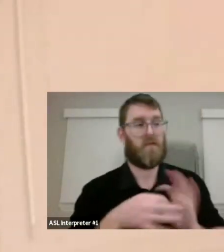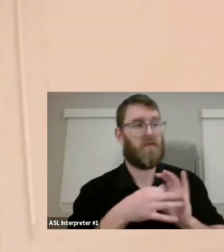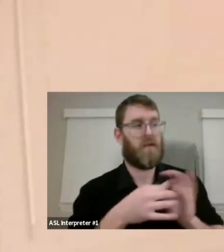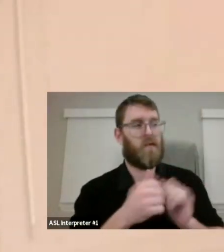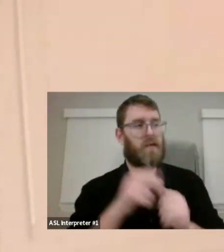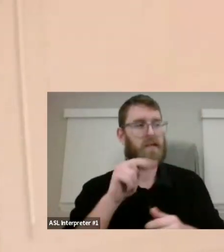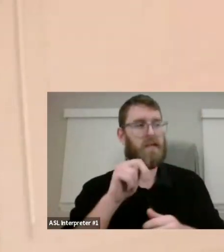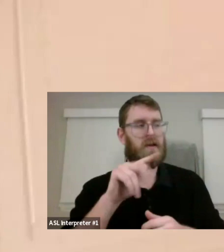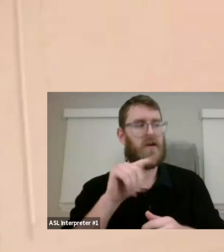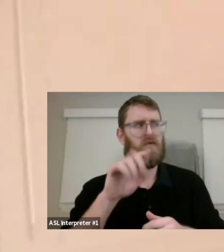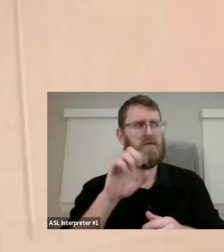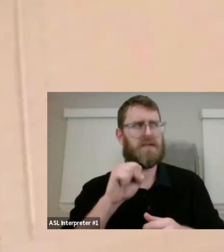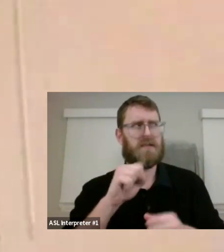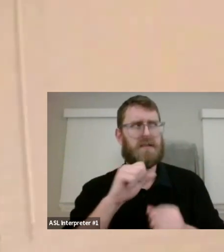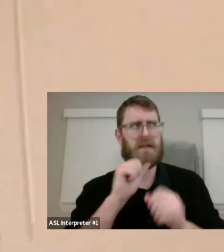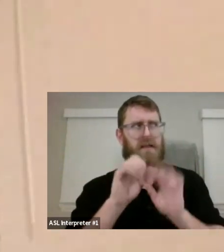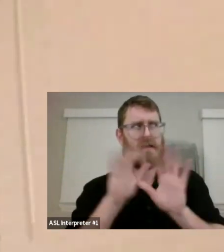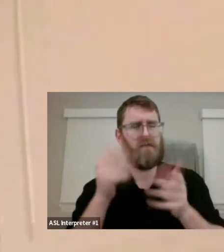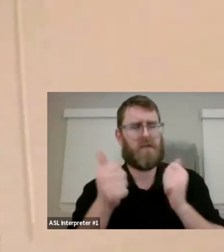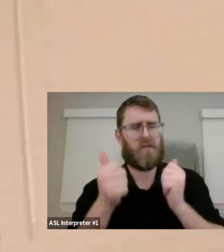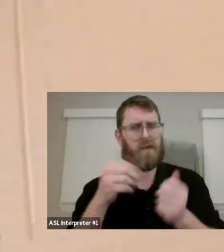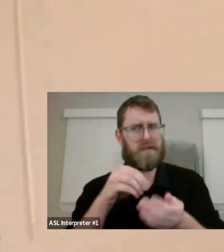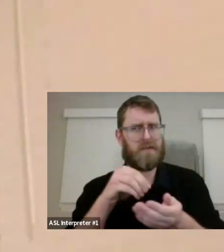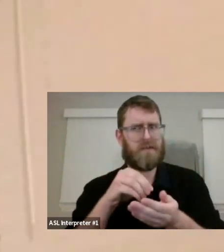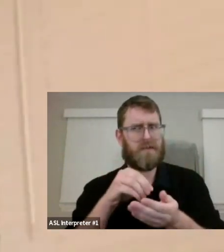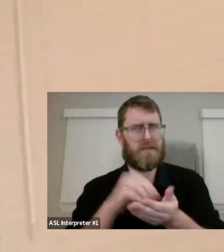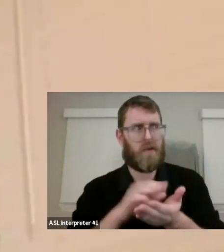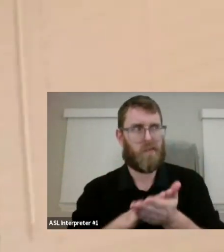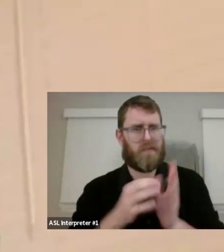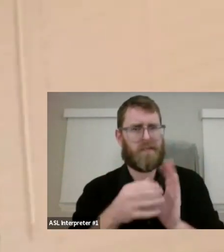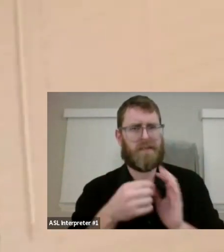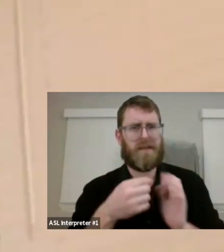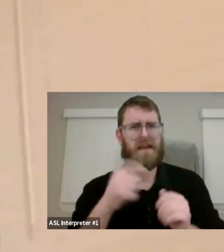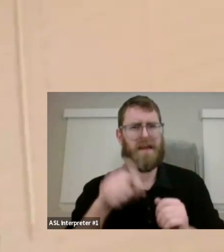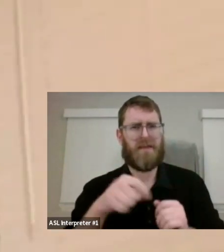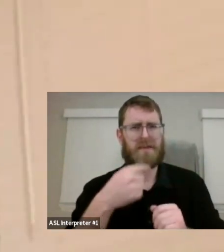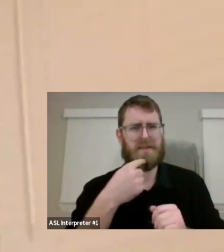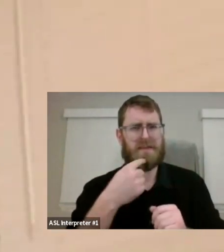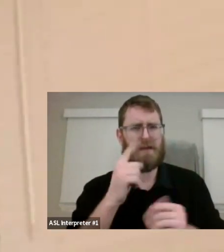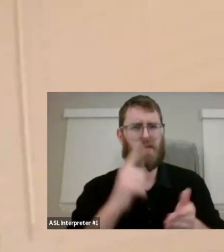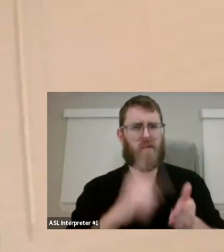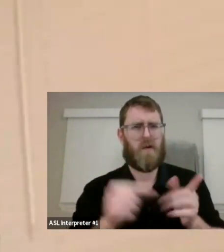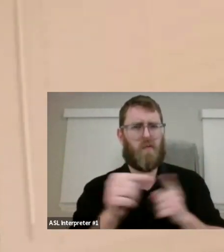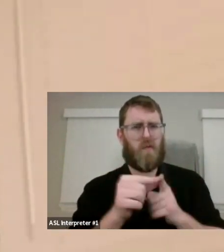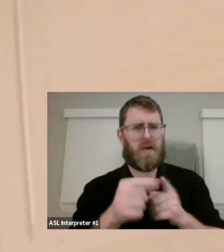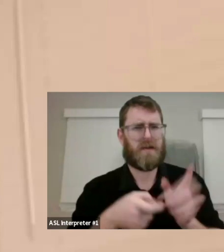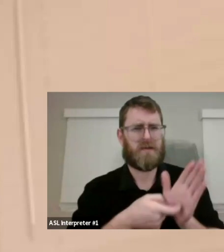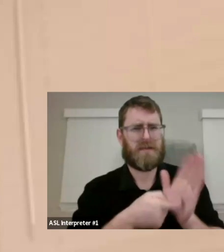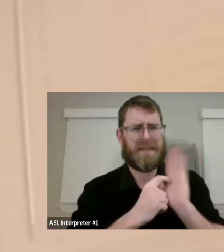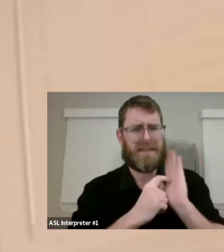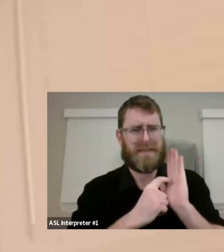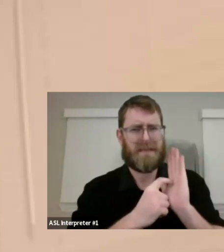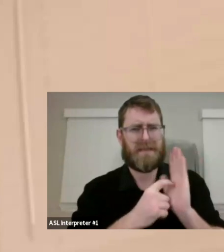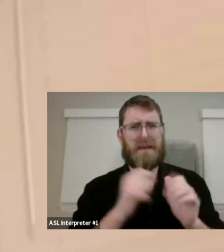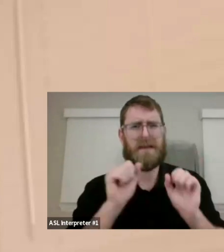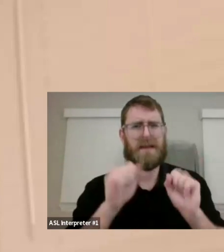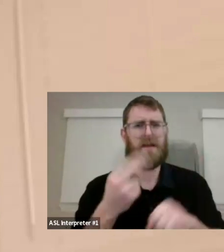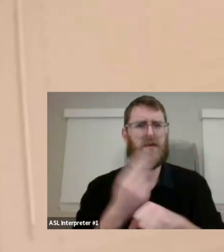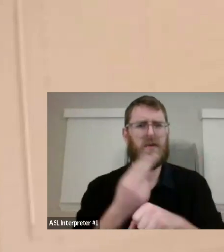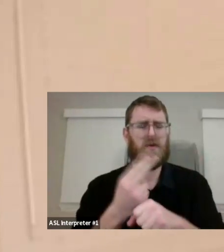wasn't clarified what notes, what do the notes have to say? What wording is needed? Can you use a